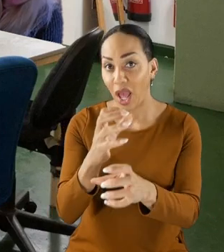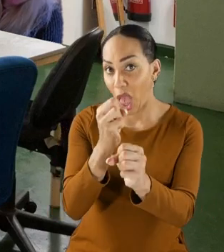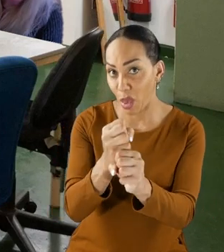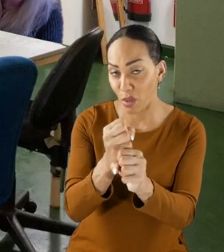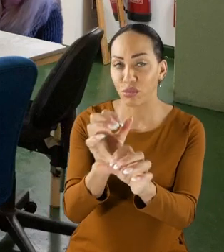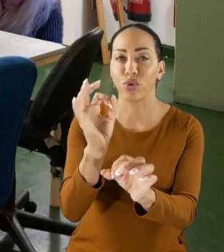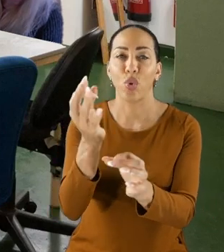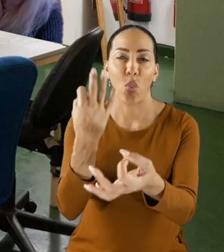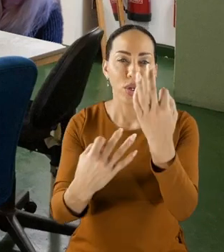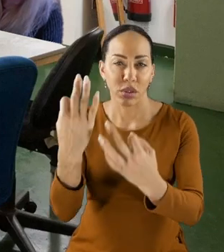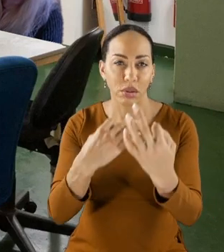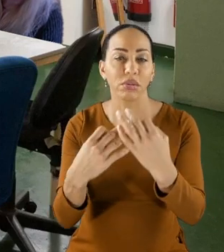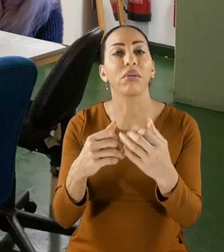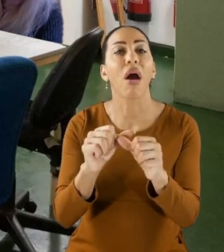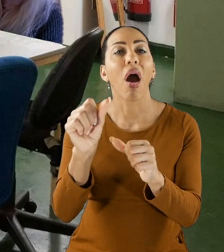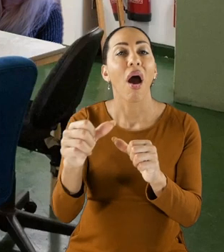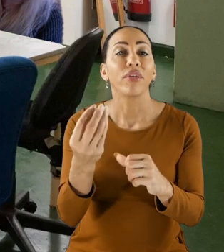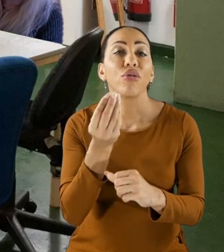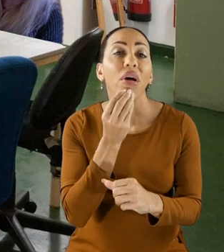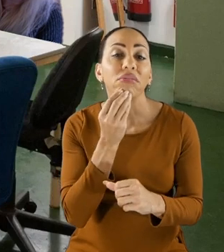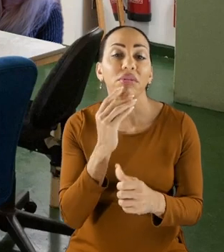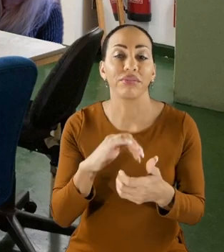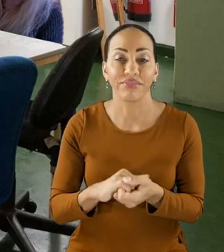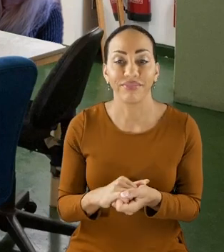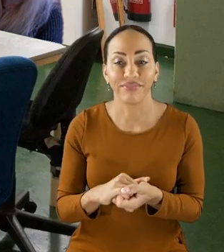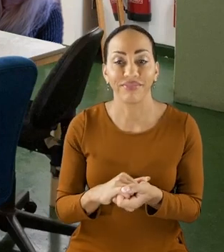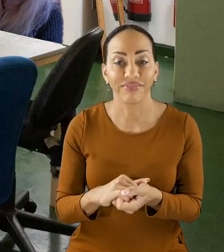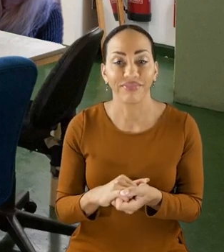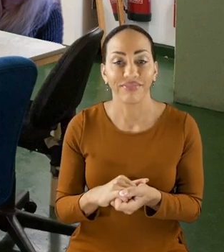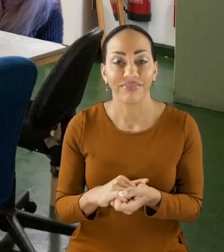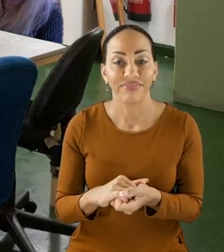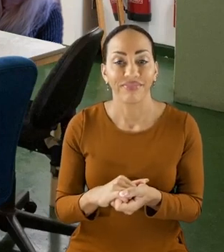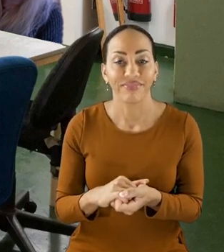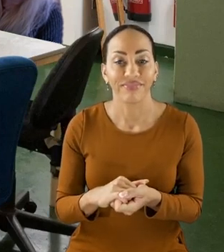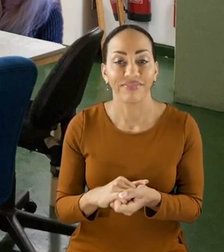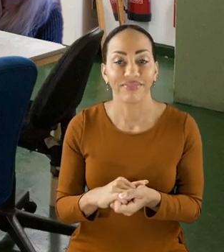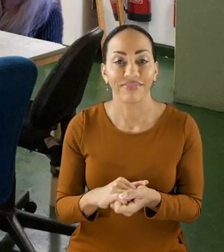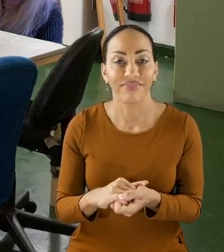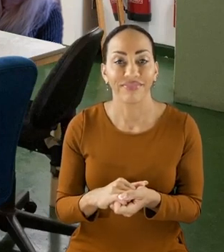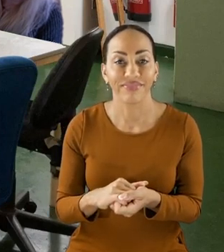So, if you can hold your questions, we'll come back after lunch, and it'd be really good. I hope